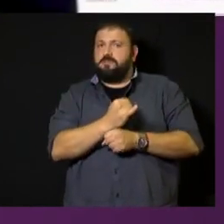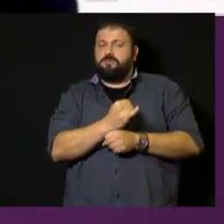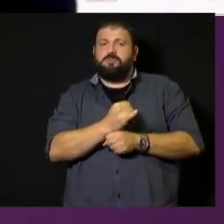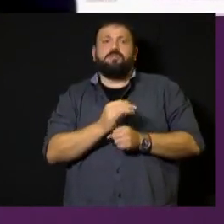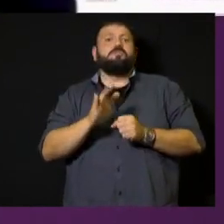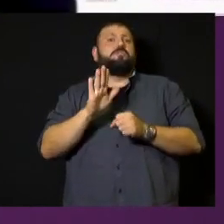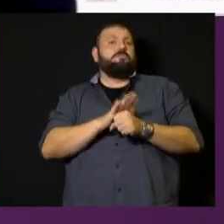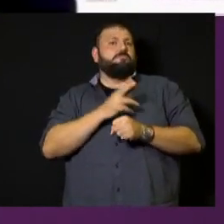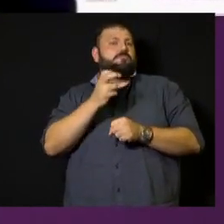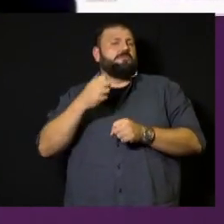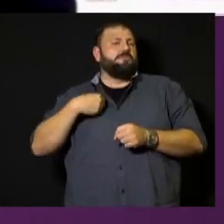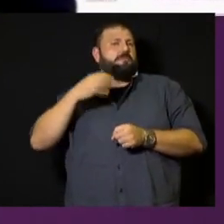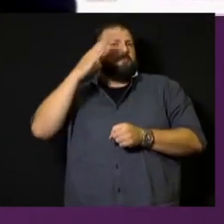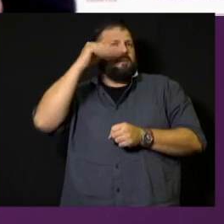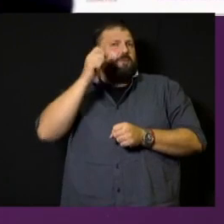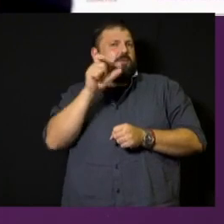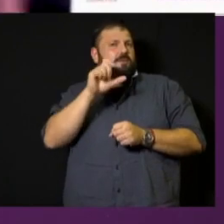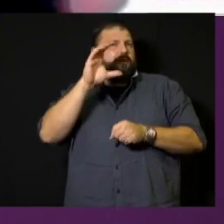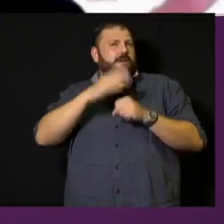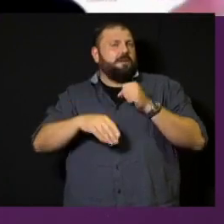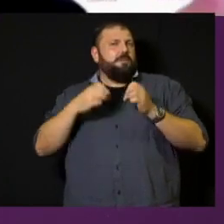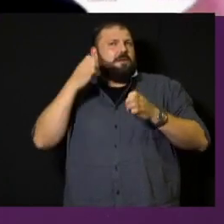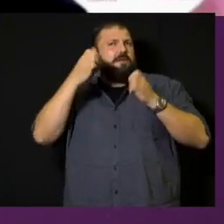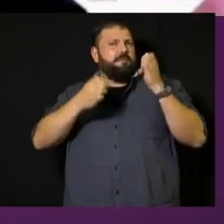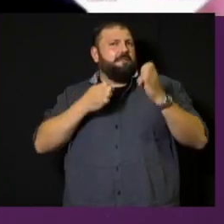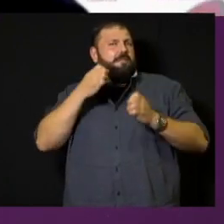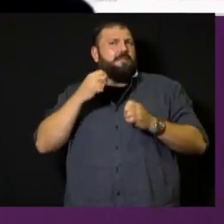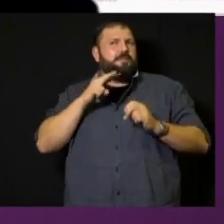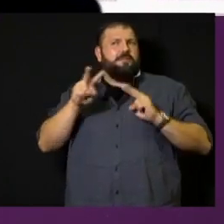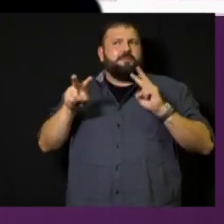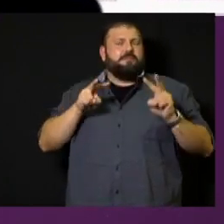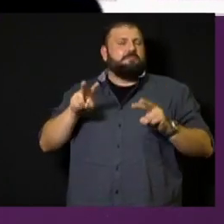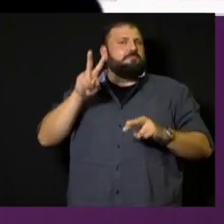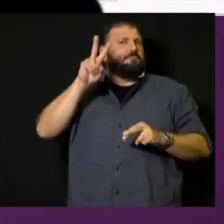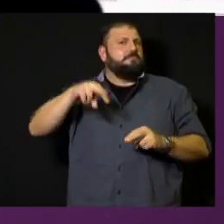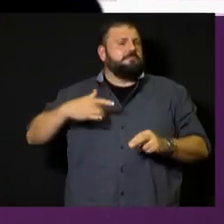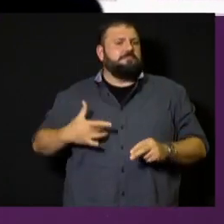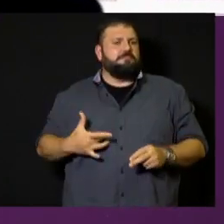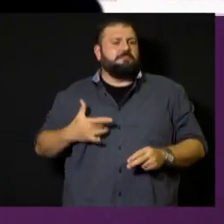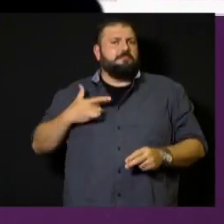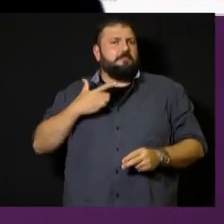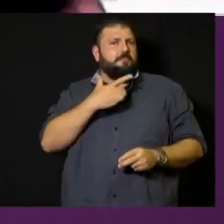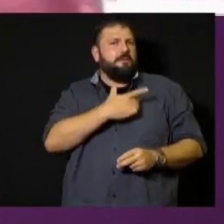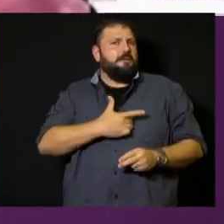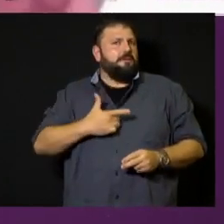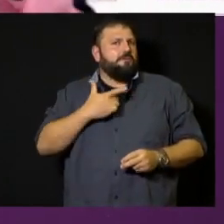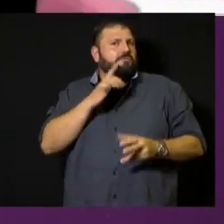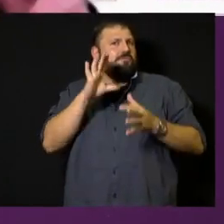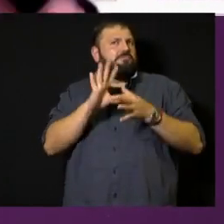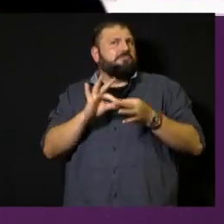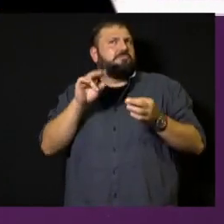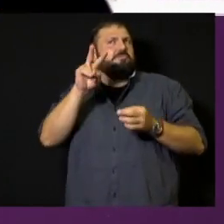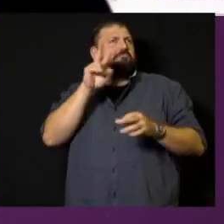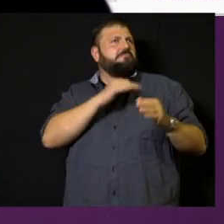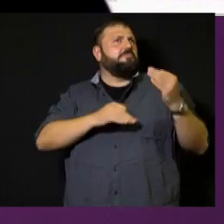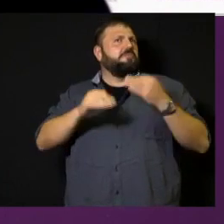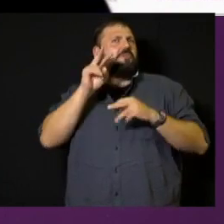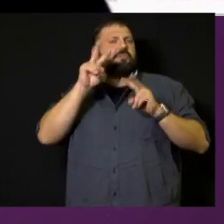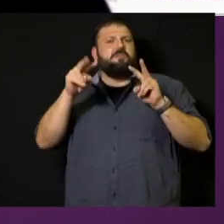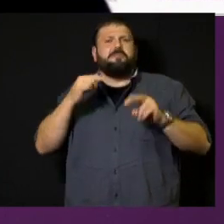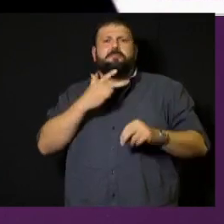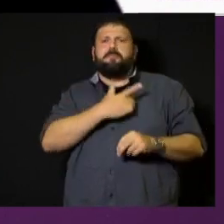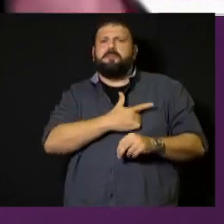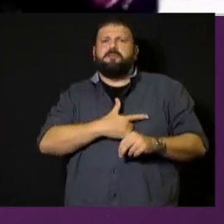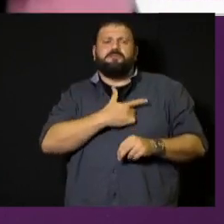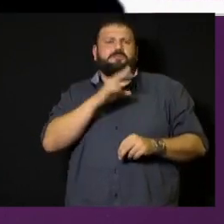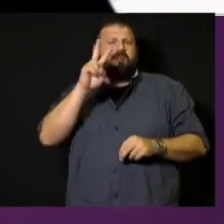made 5 years ago. I remember I left Pepe's event. I fell in love with